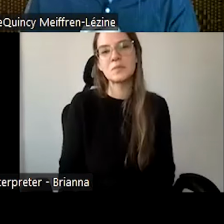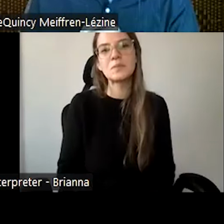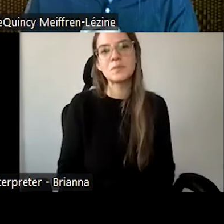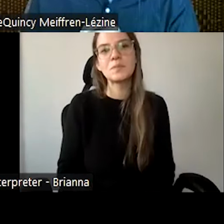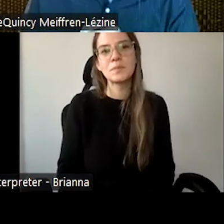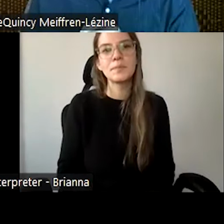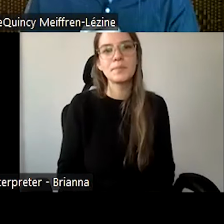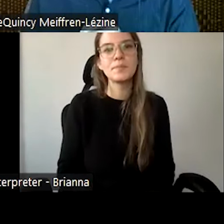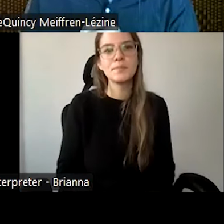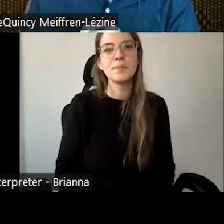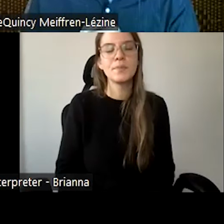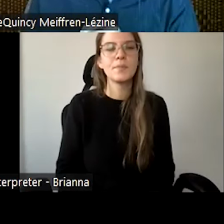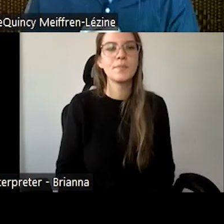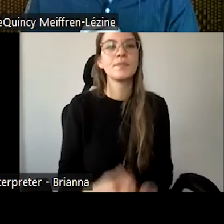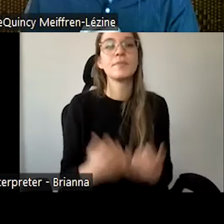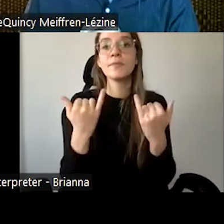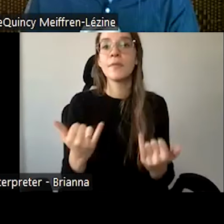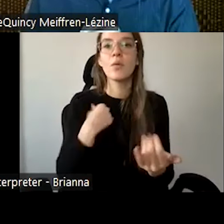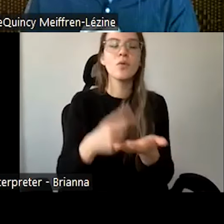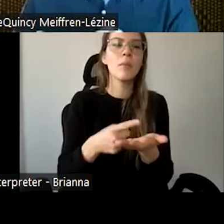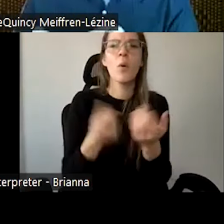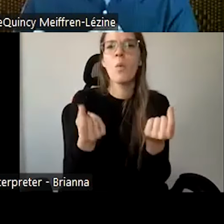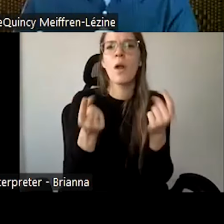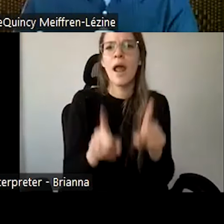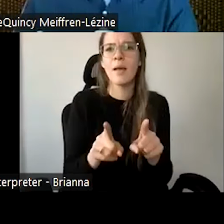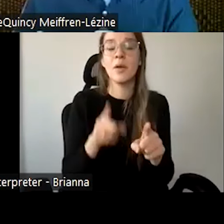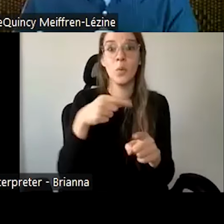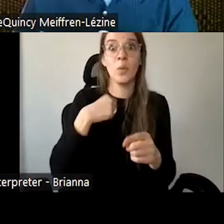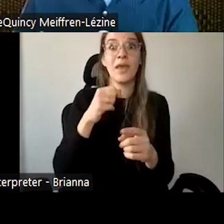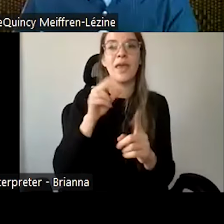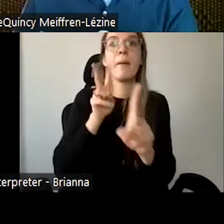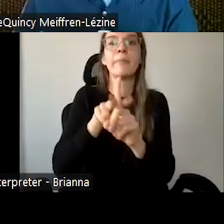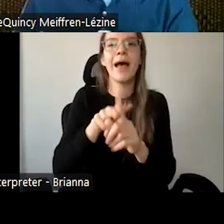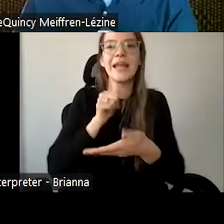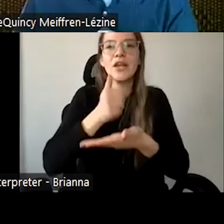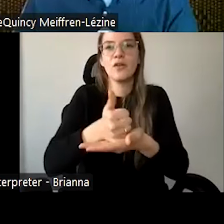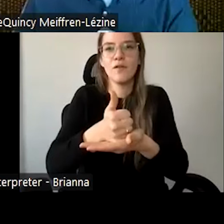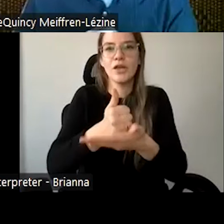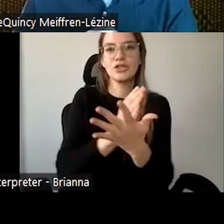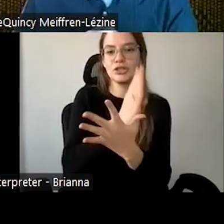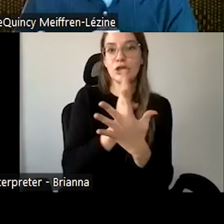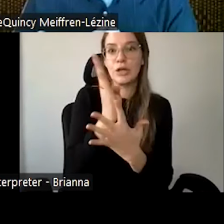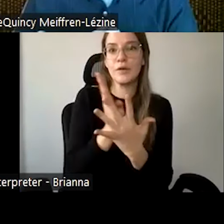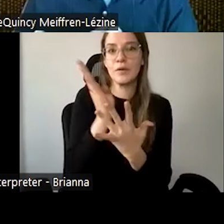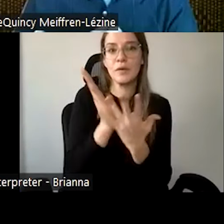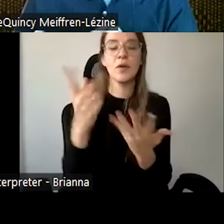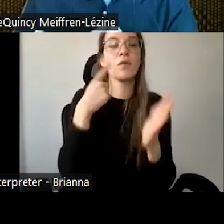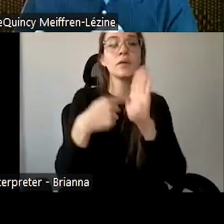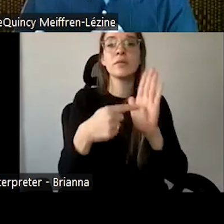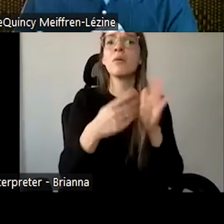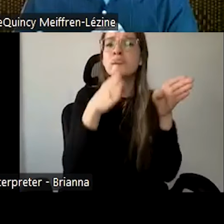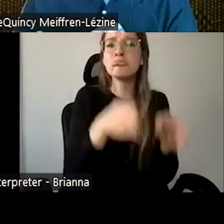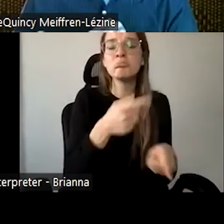So then let's talk about what happens when we have that intervention. And we have somebody who had been on the status